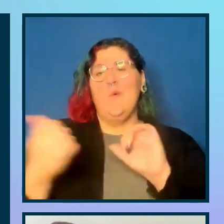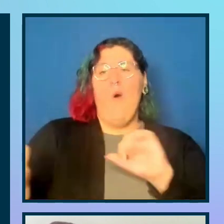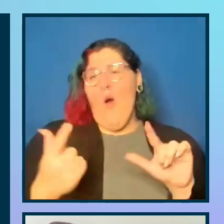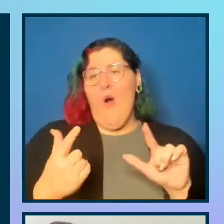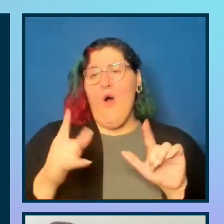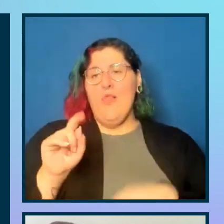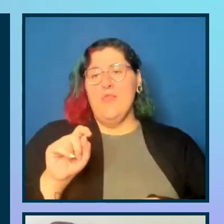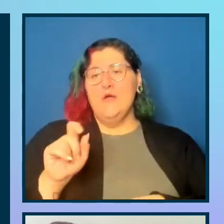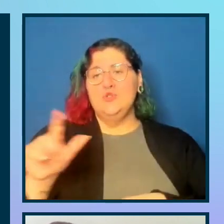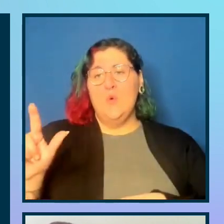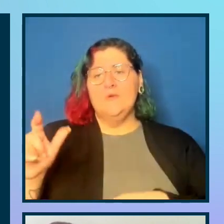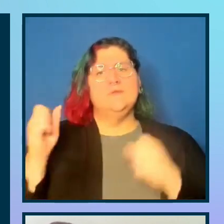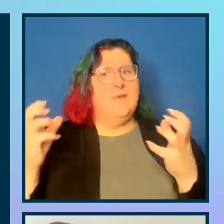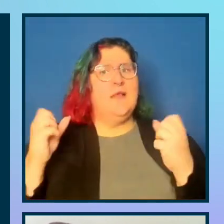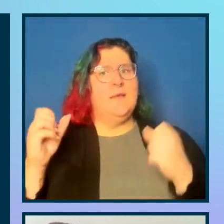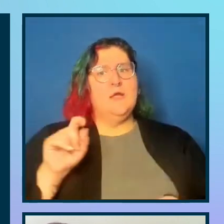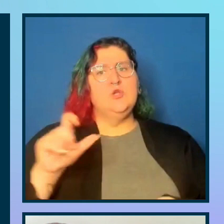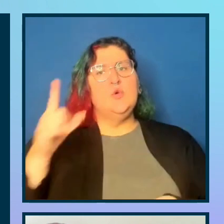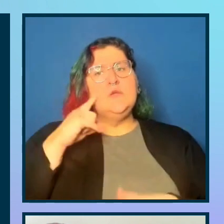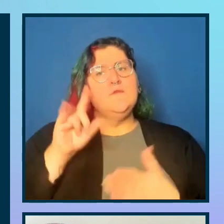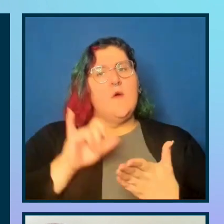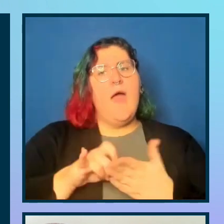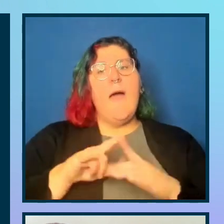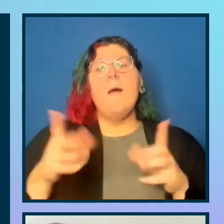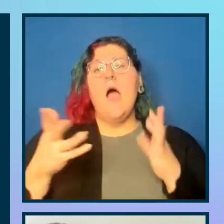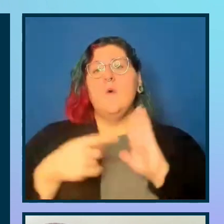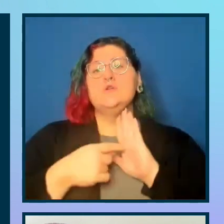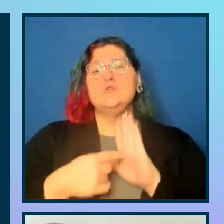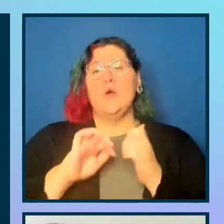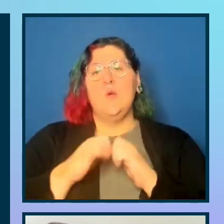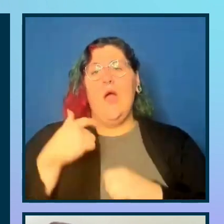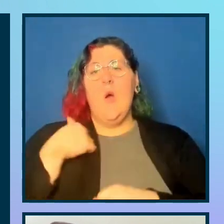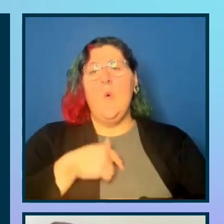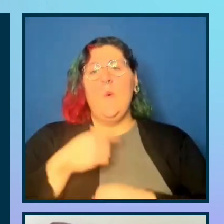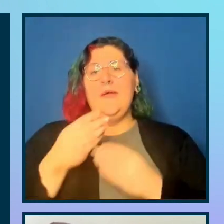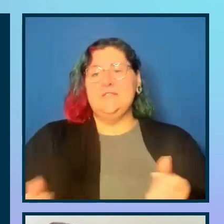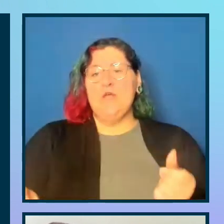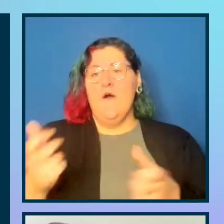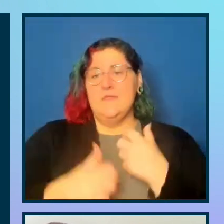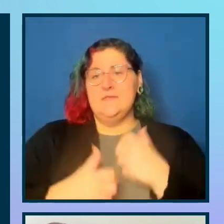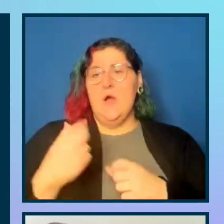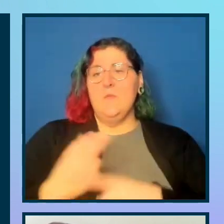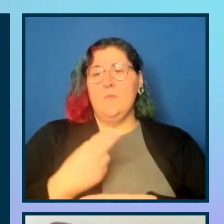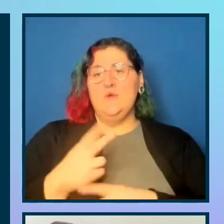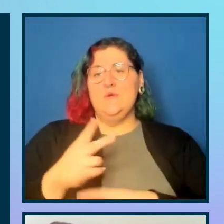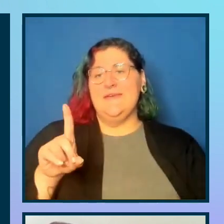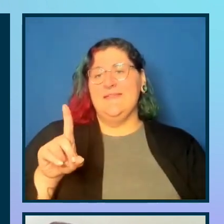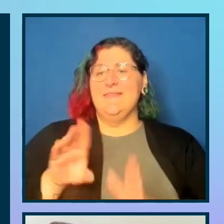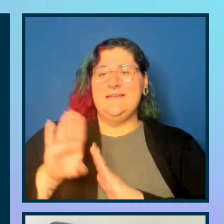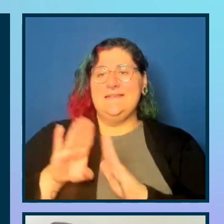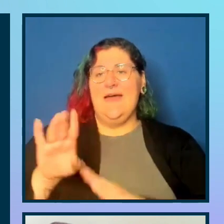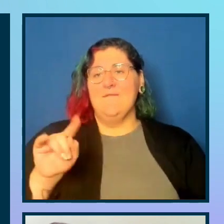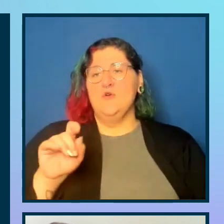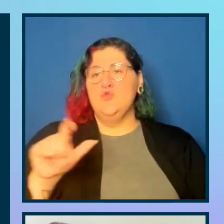want to show you the way that we solved this problem using our using the dev tools themselves without going into